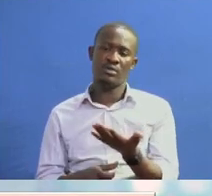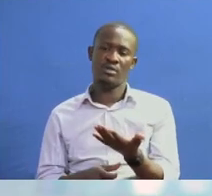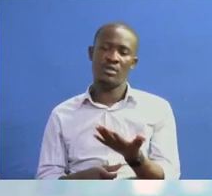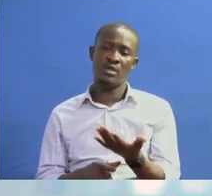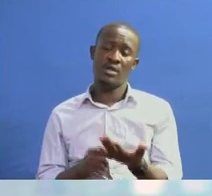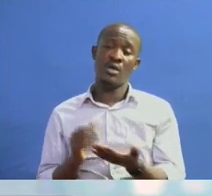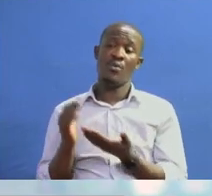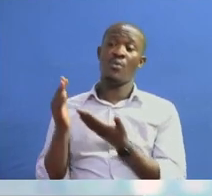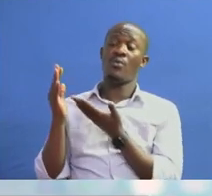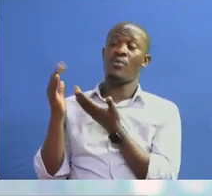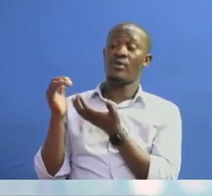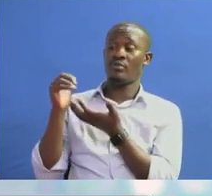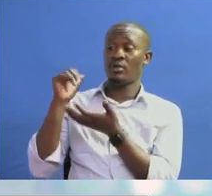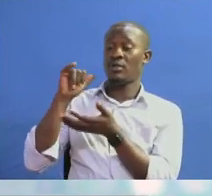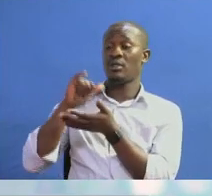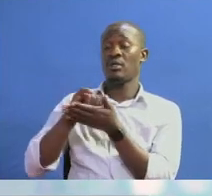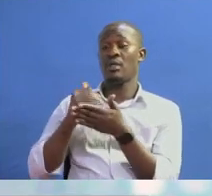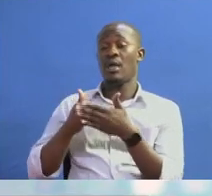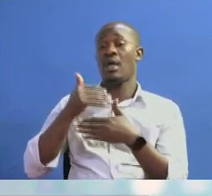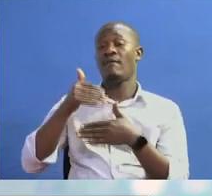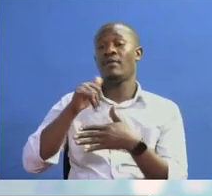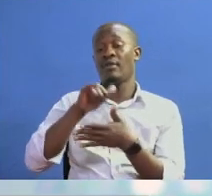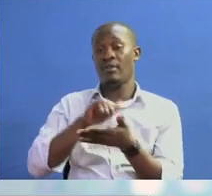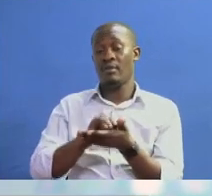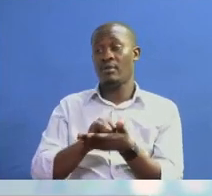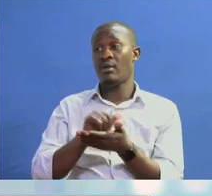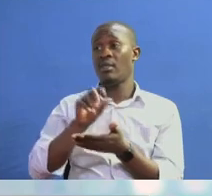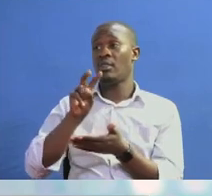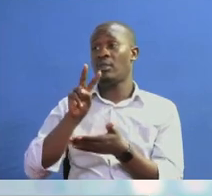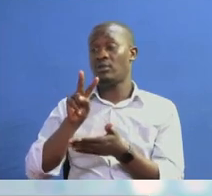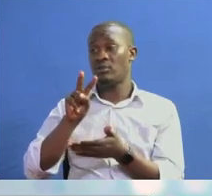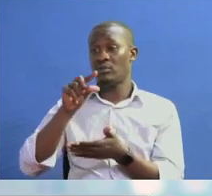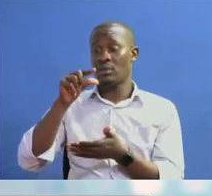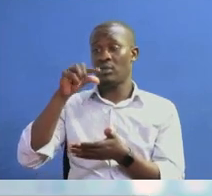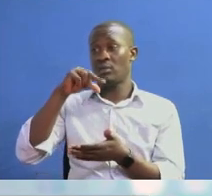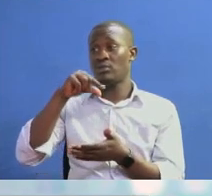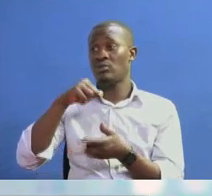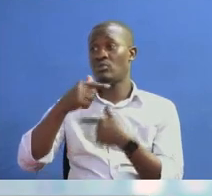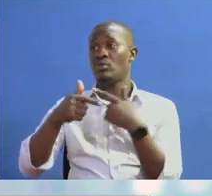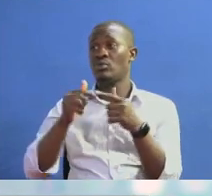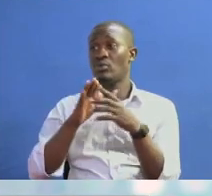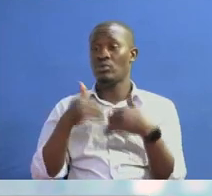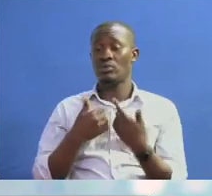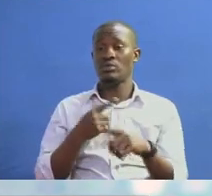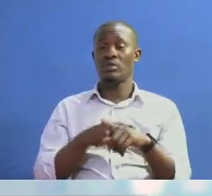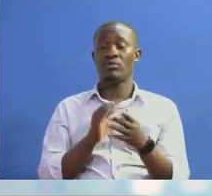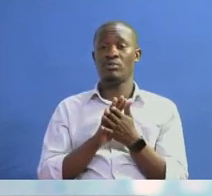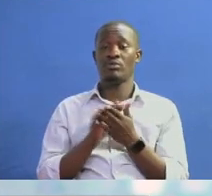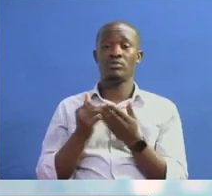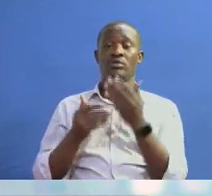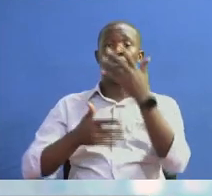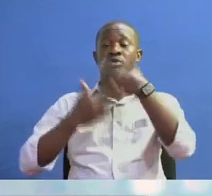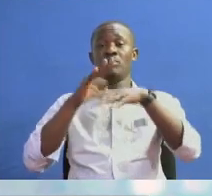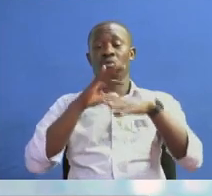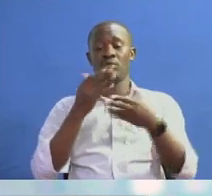we're expecting that after that, after the harvest, the 2 kg unga will go back to when I was in campus. I used to buy it